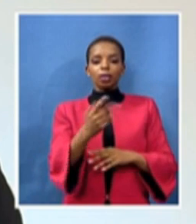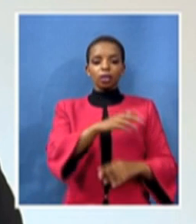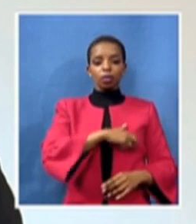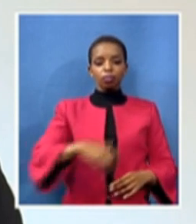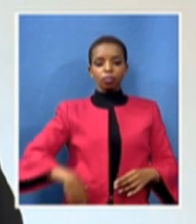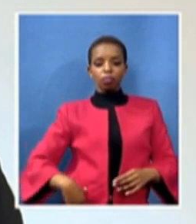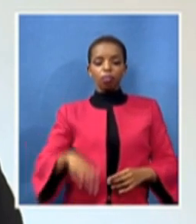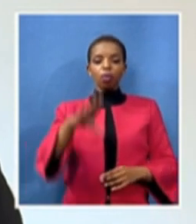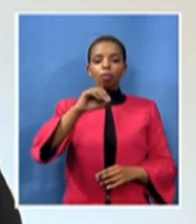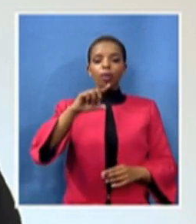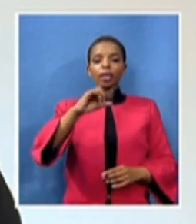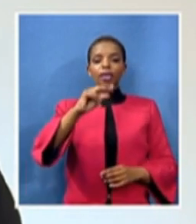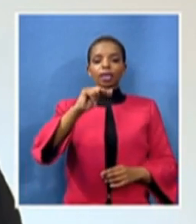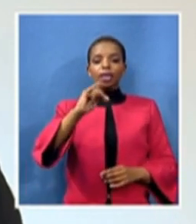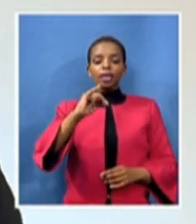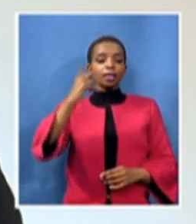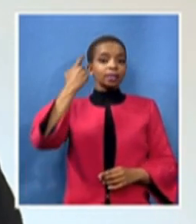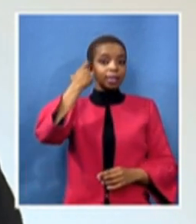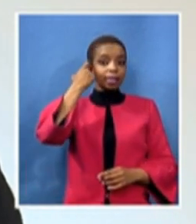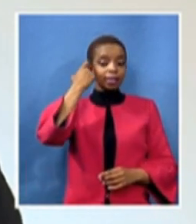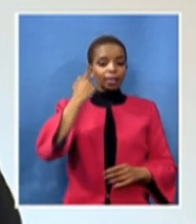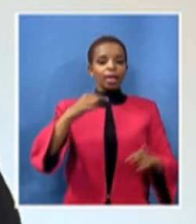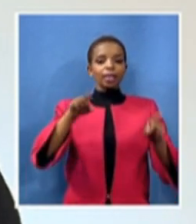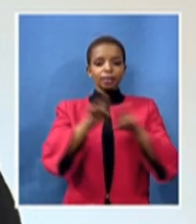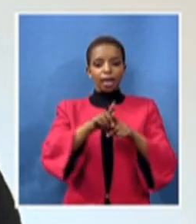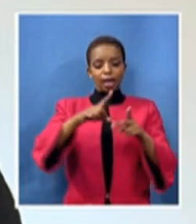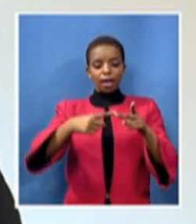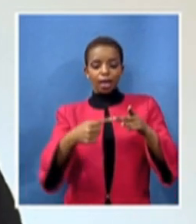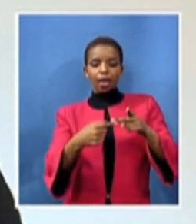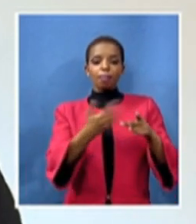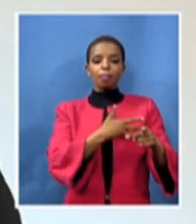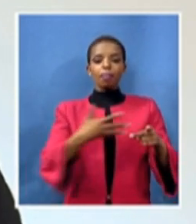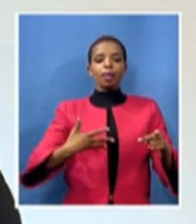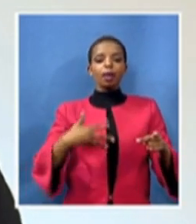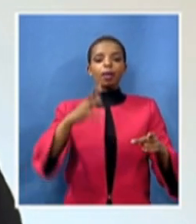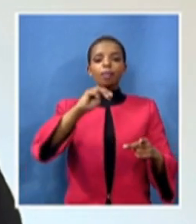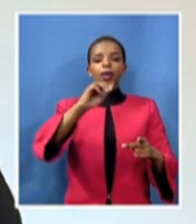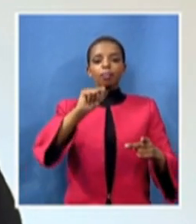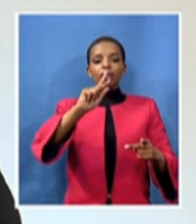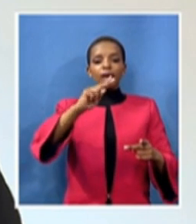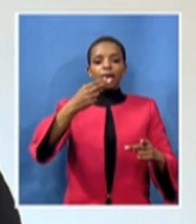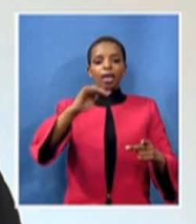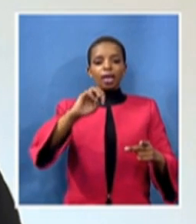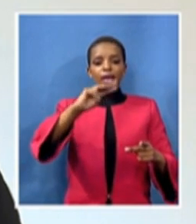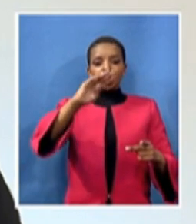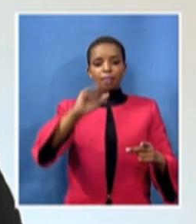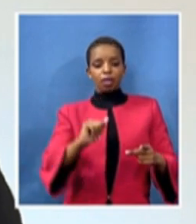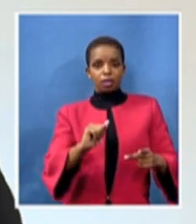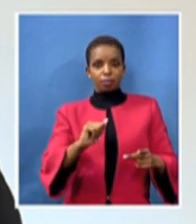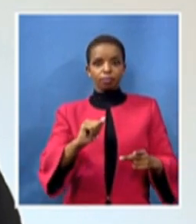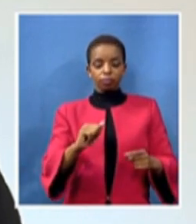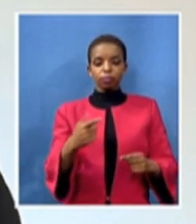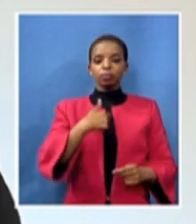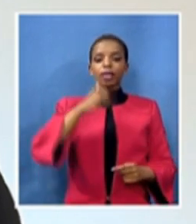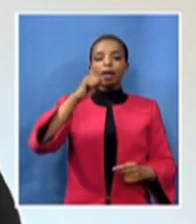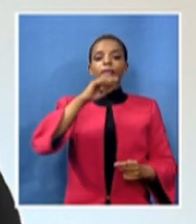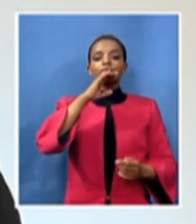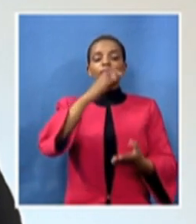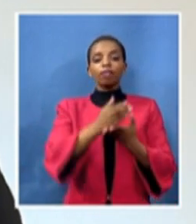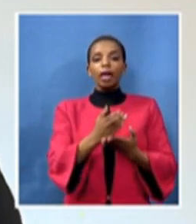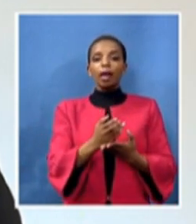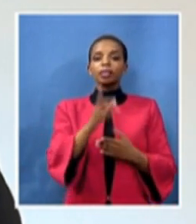Makeba, amongst others. I must confess that there is a statement which I read in a media interview